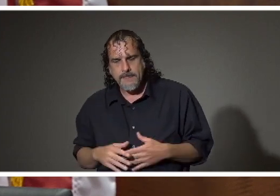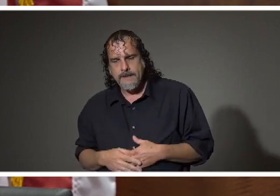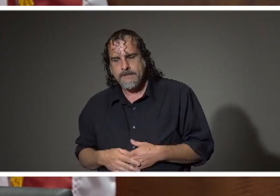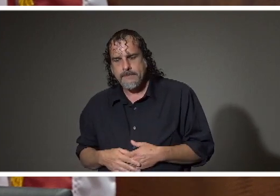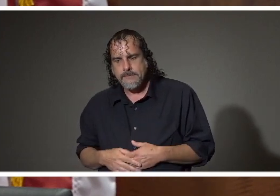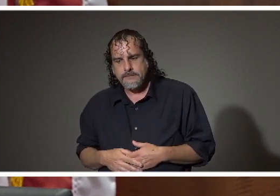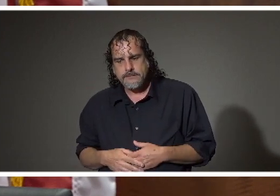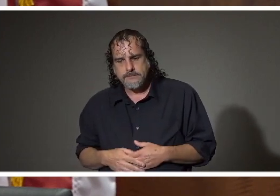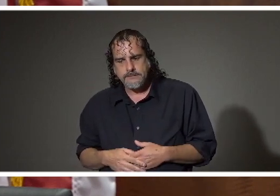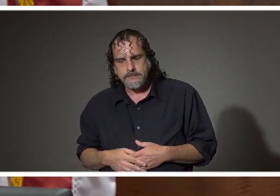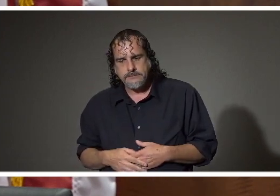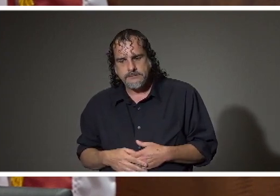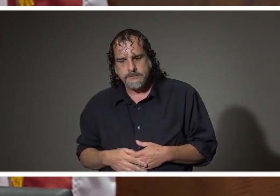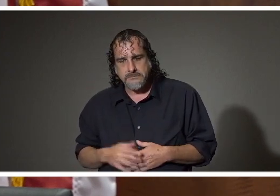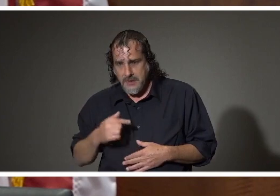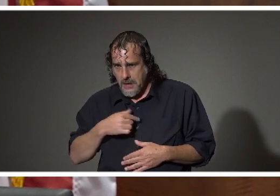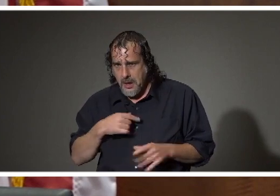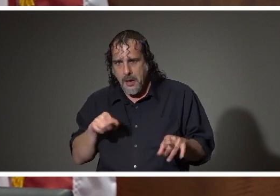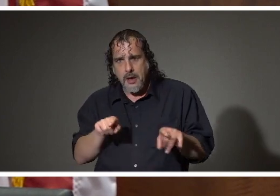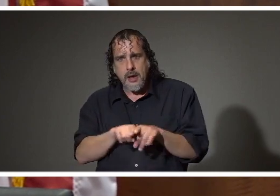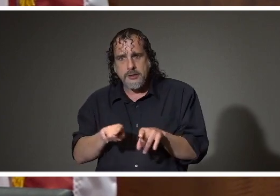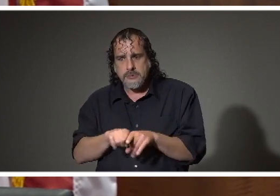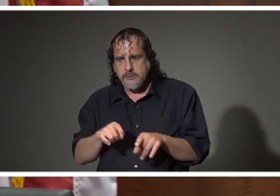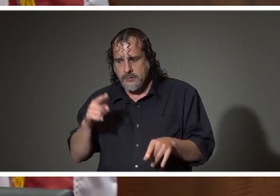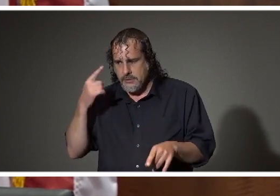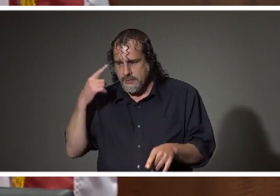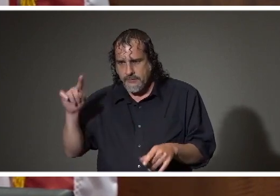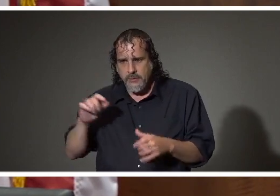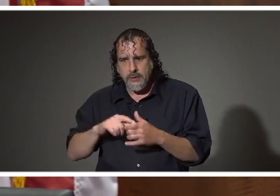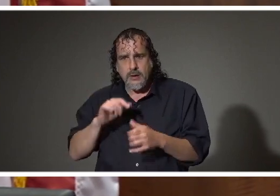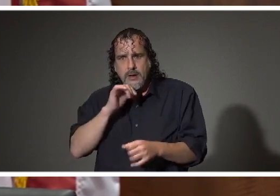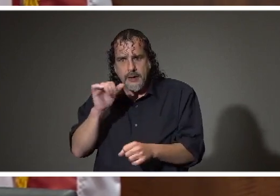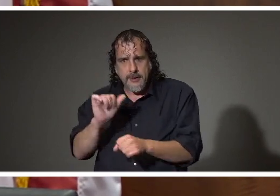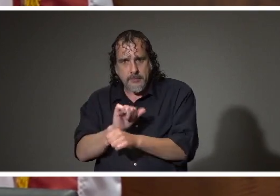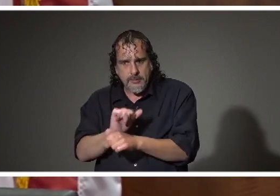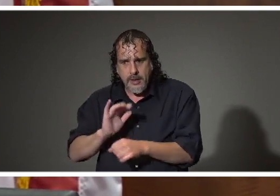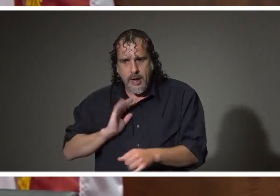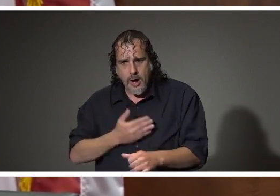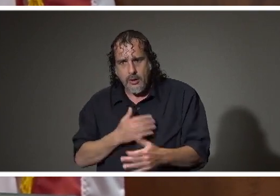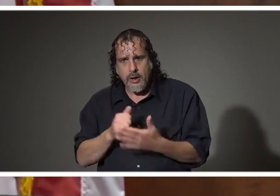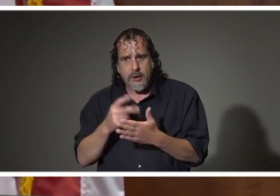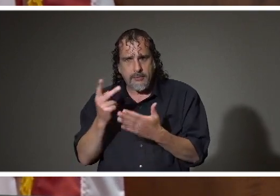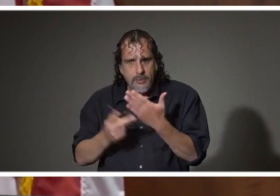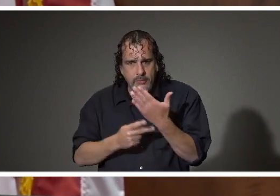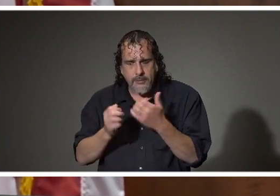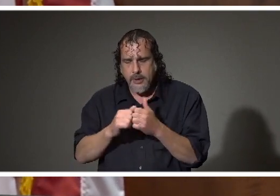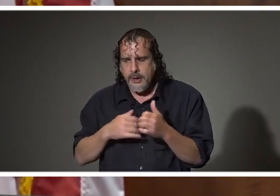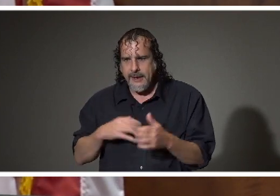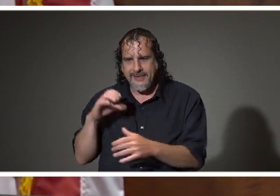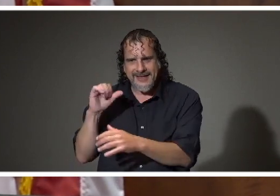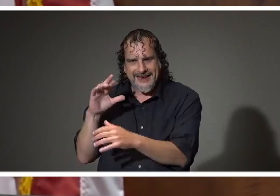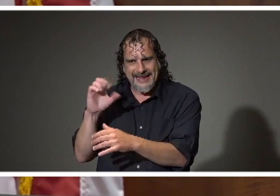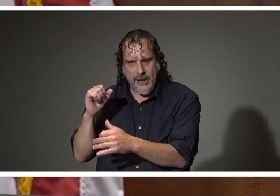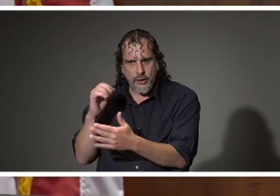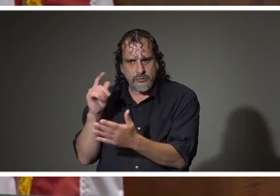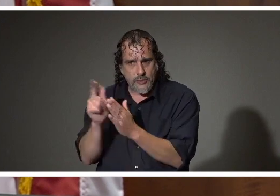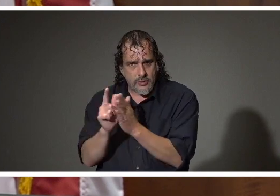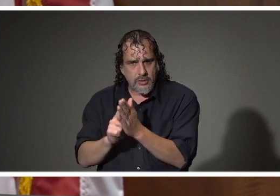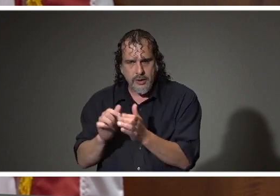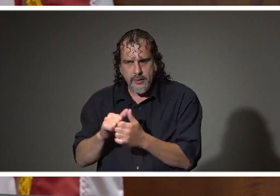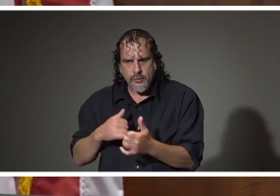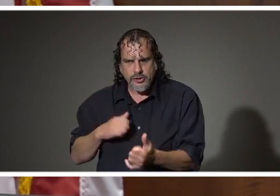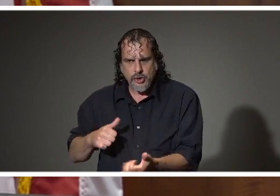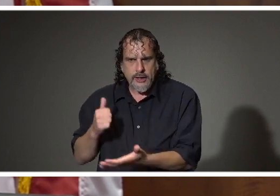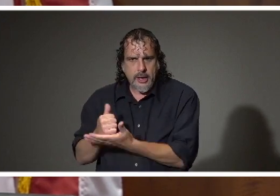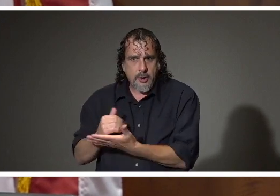And I also feel for unemployment and all the programs that we offer, plus the CARES Act, that we should help our